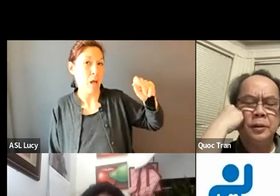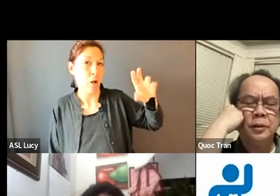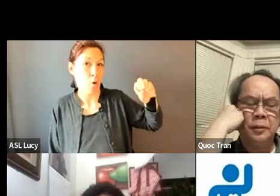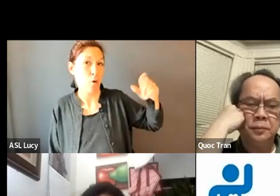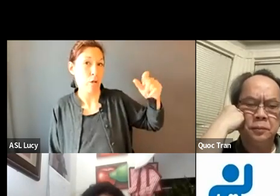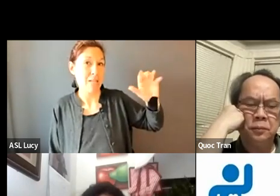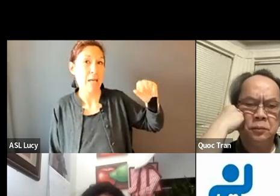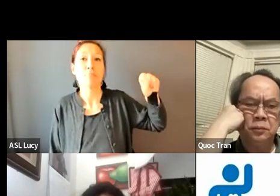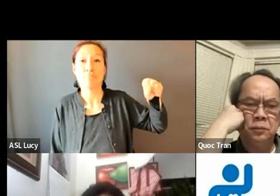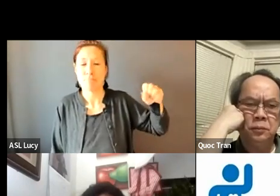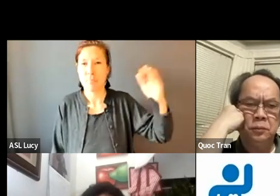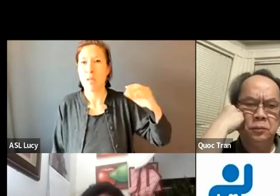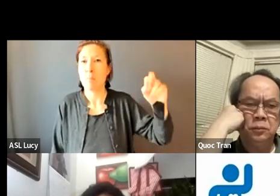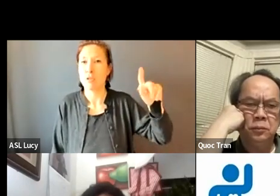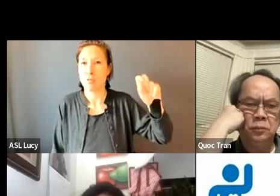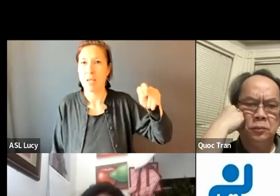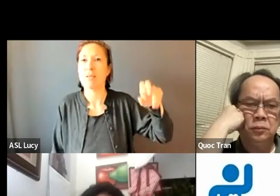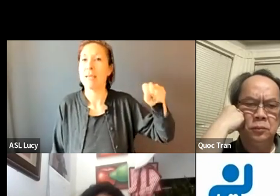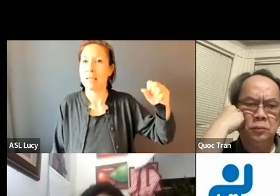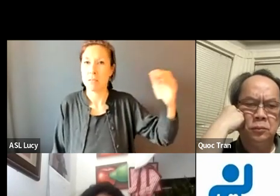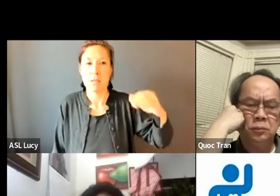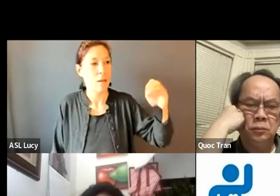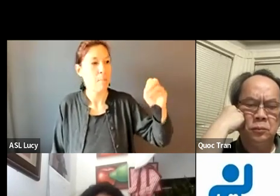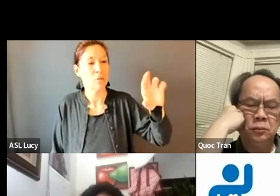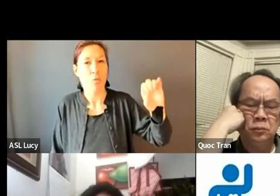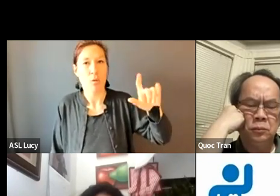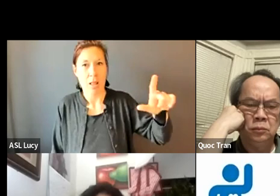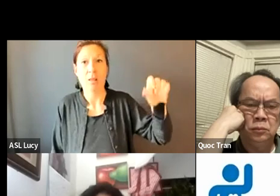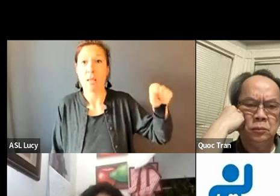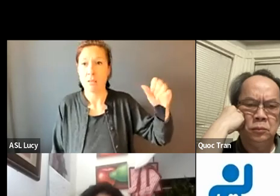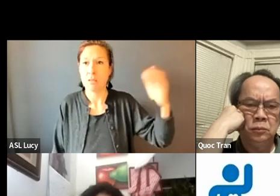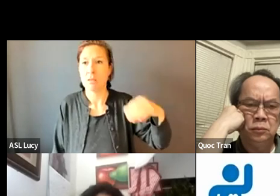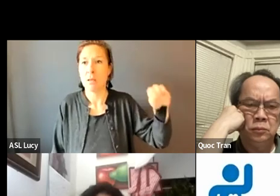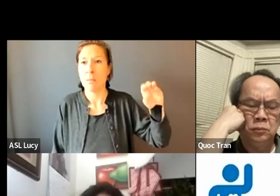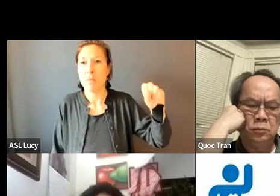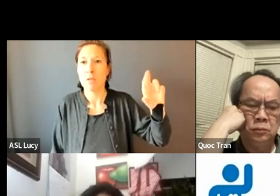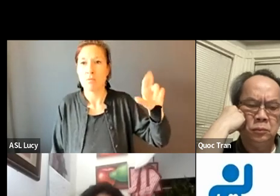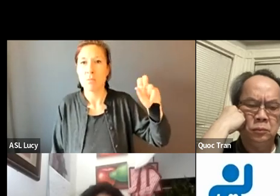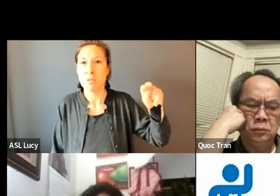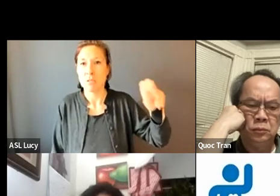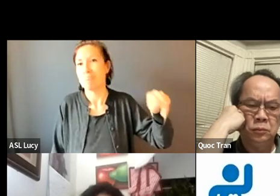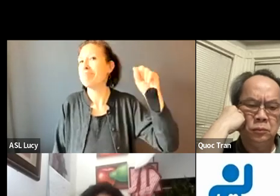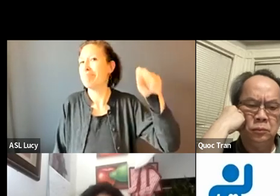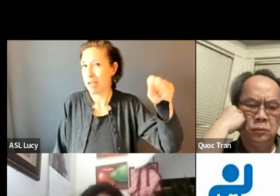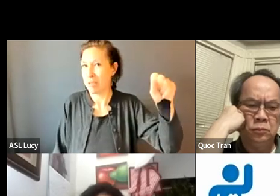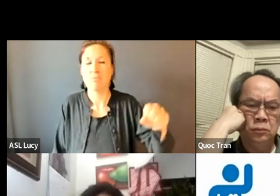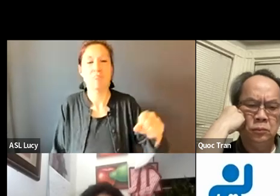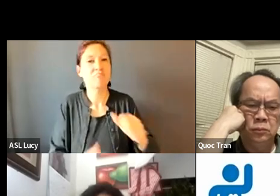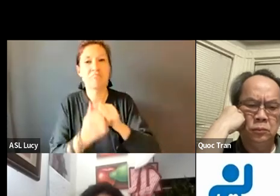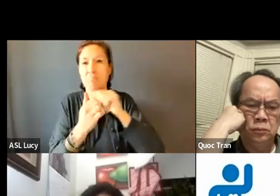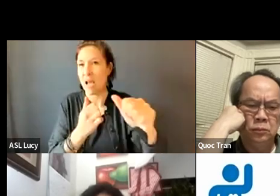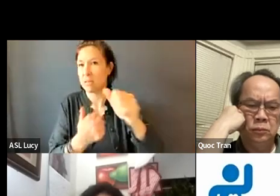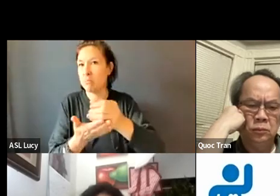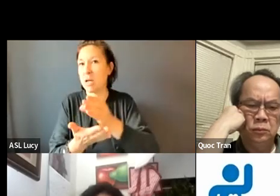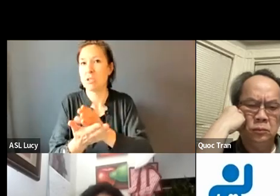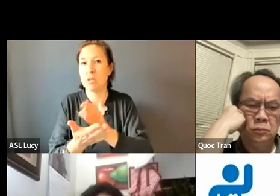yes Mr O'Neill yes Ms Robinson yes the motion is approved